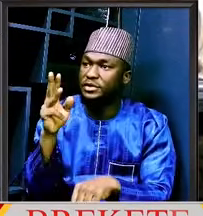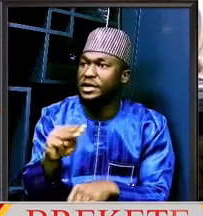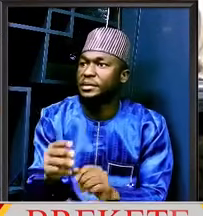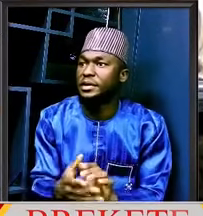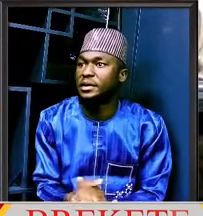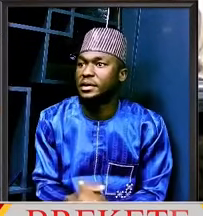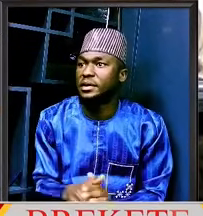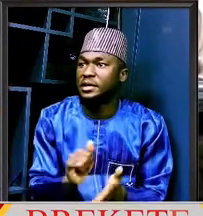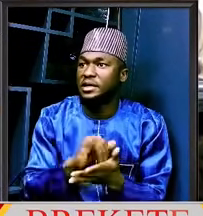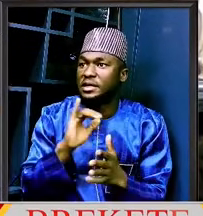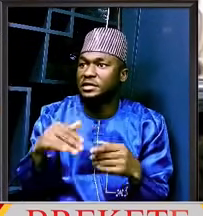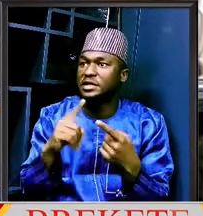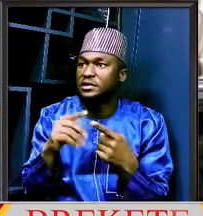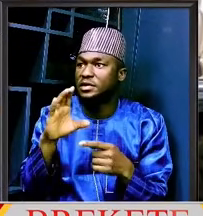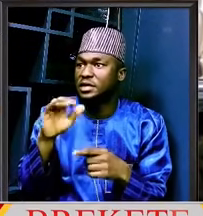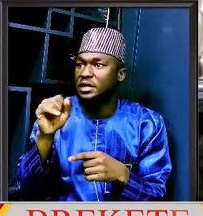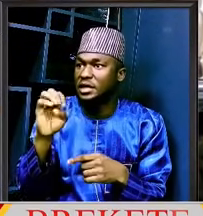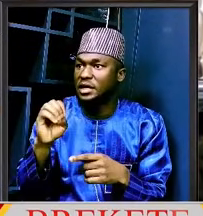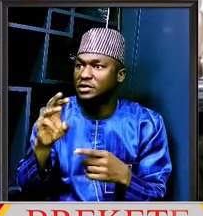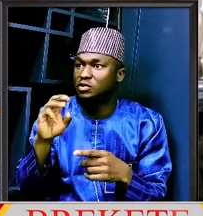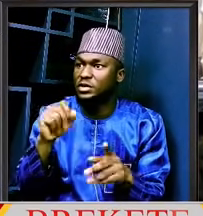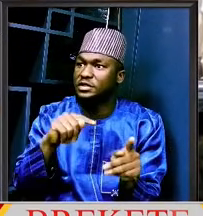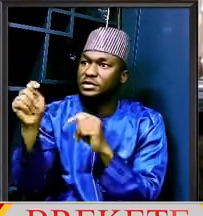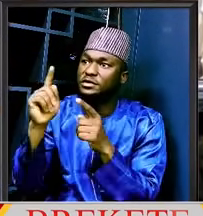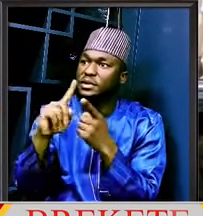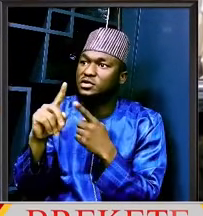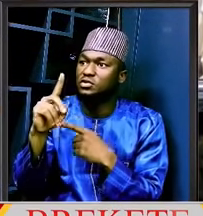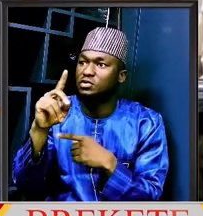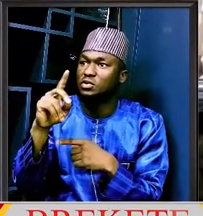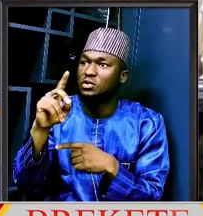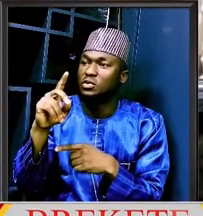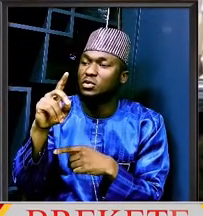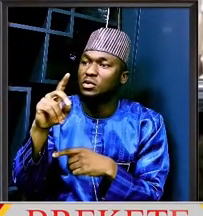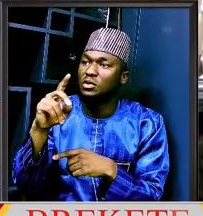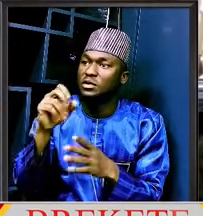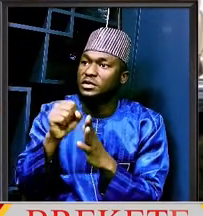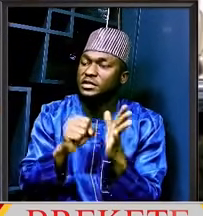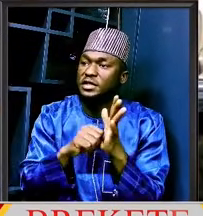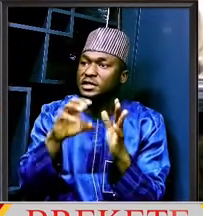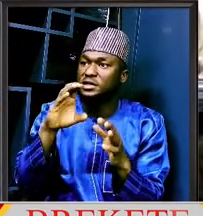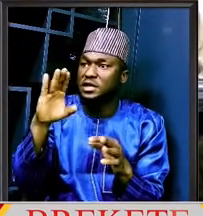left. That's how the case was now transferred to state CID on the 22nd of March.